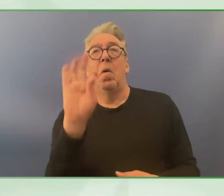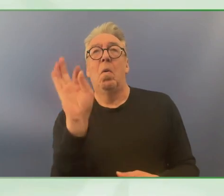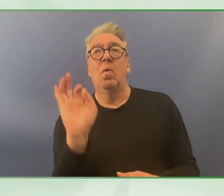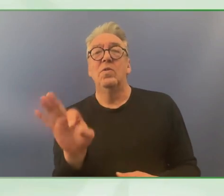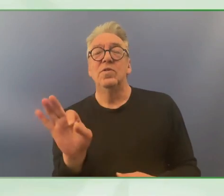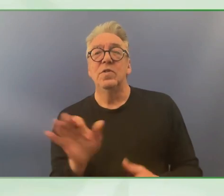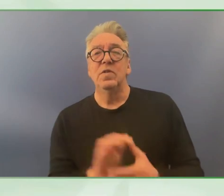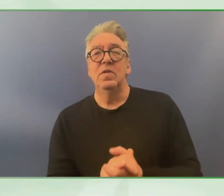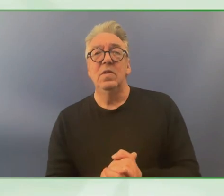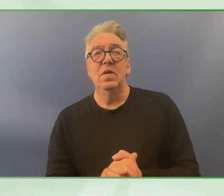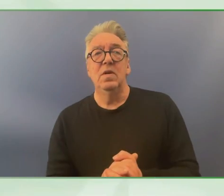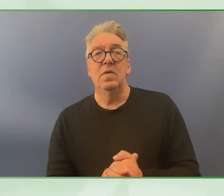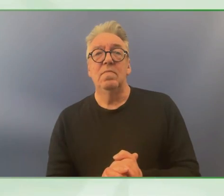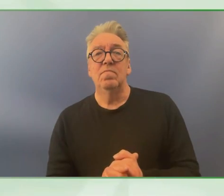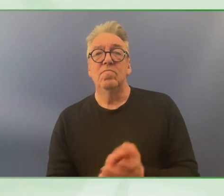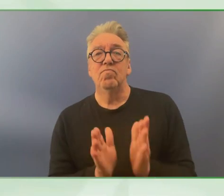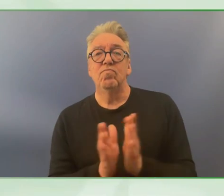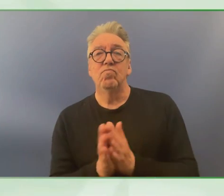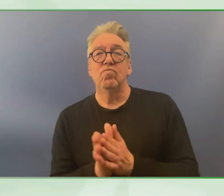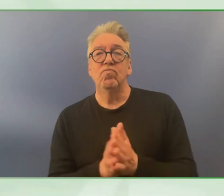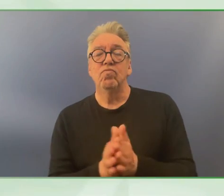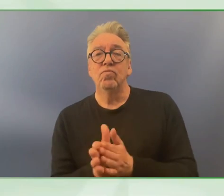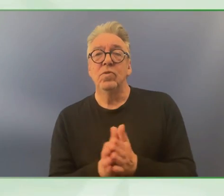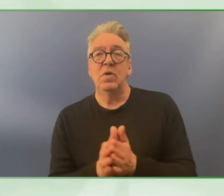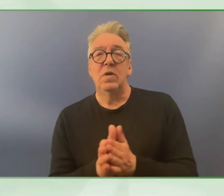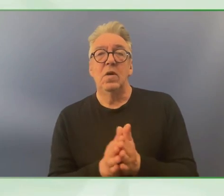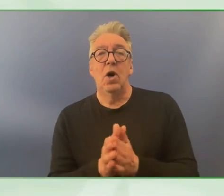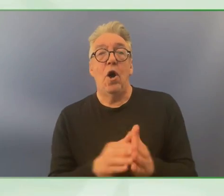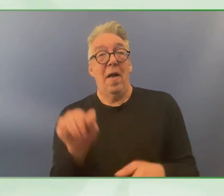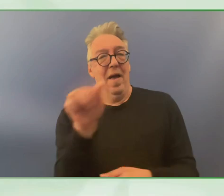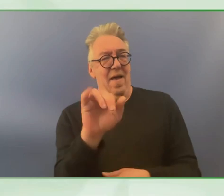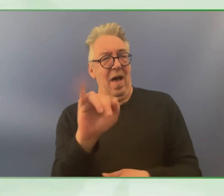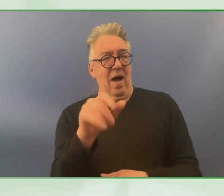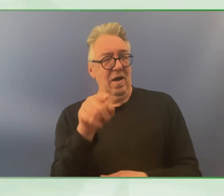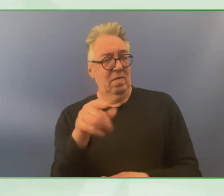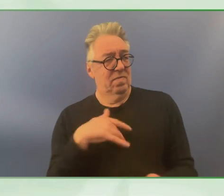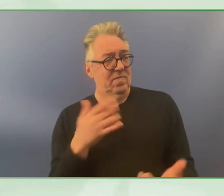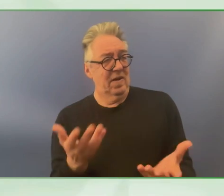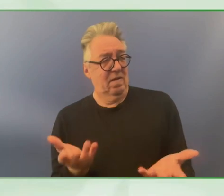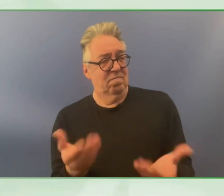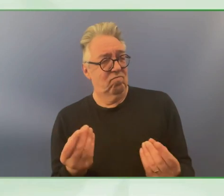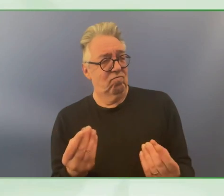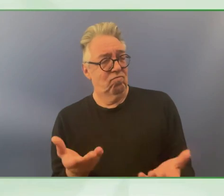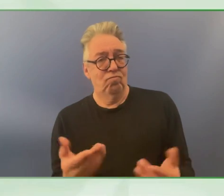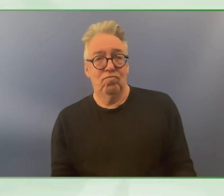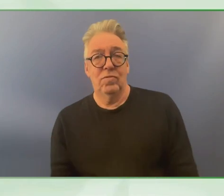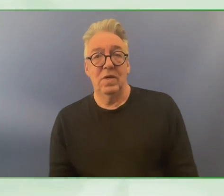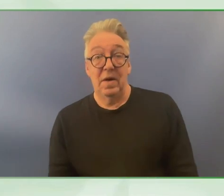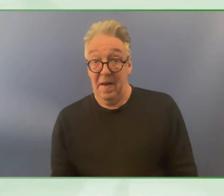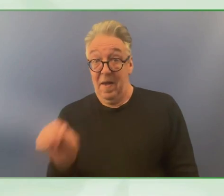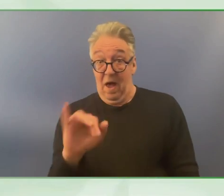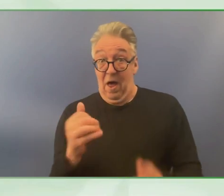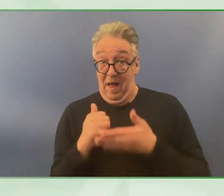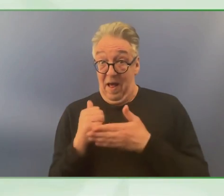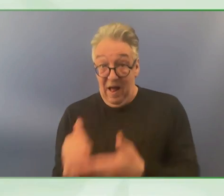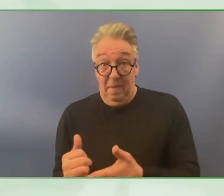you think about artificial intellect? Does it help people with